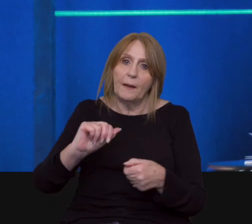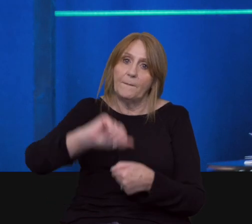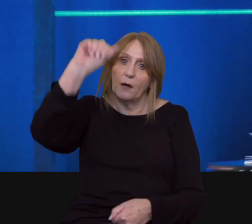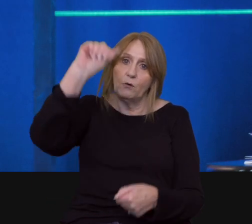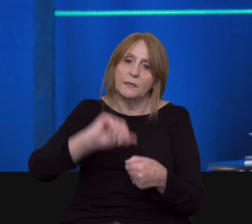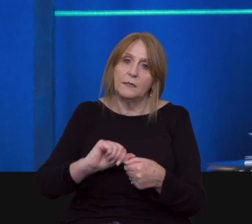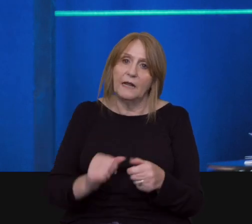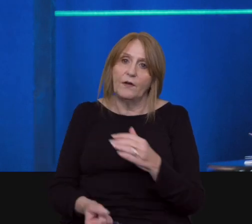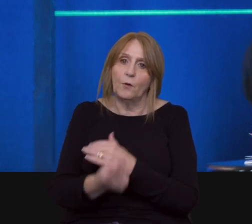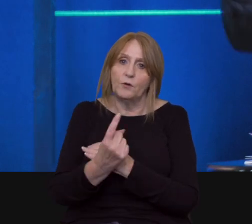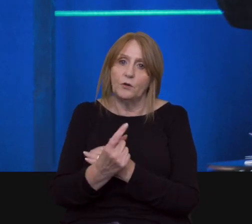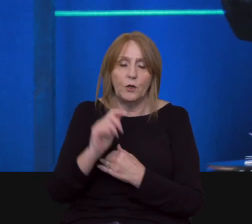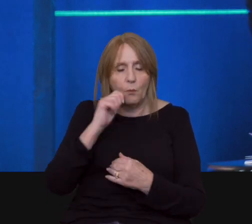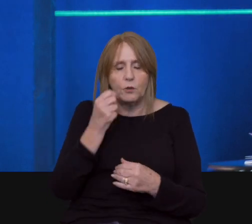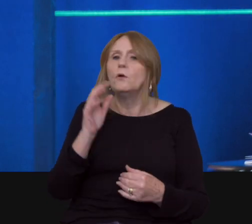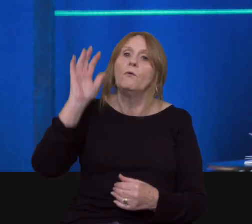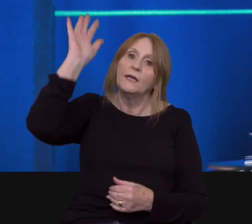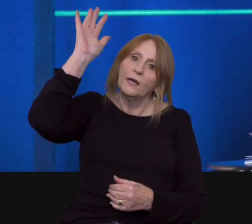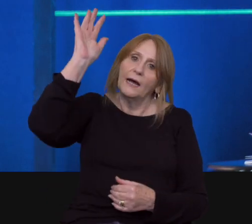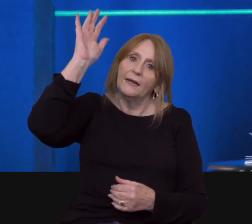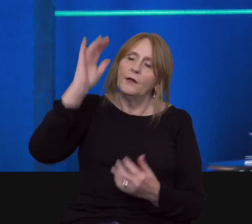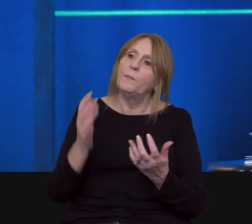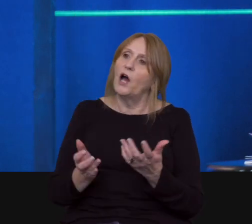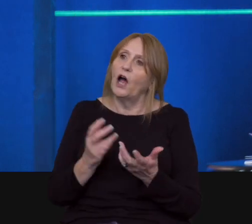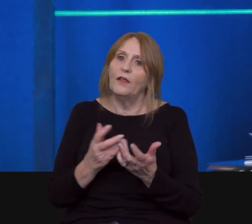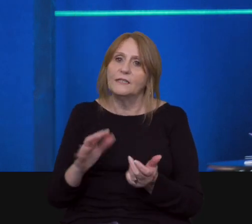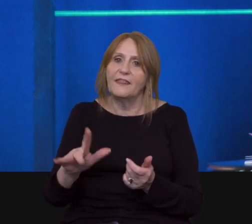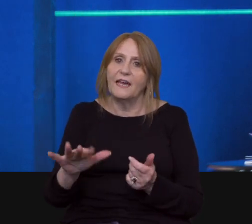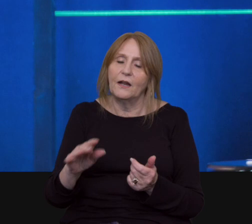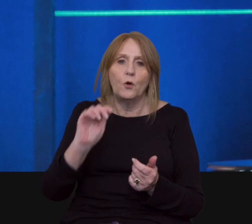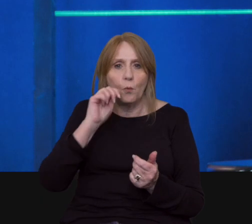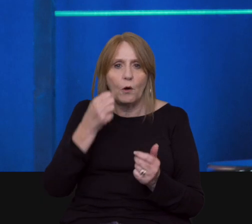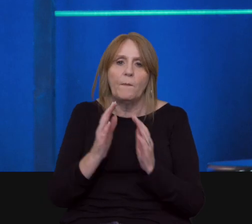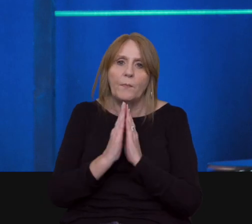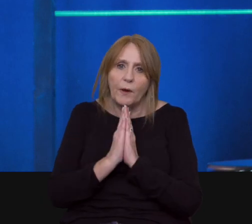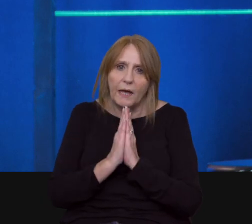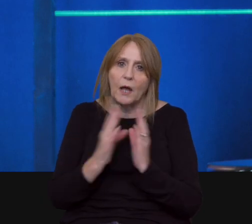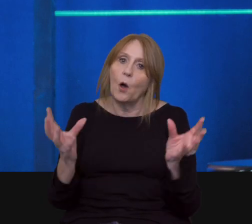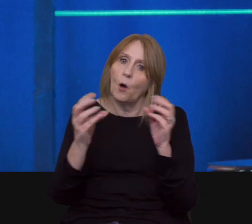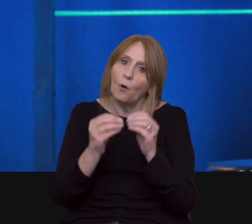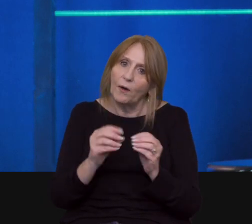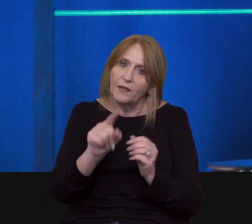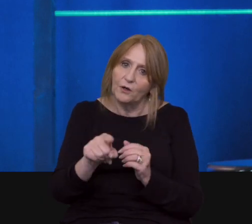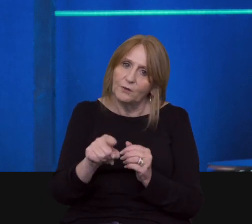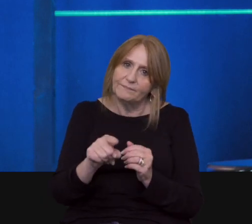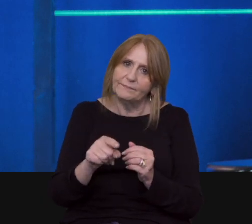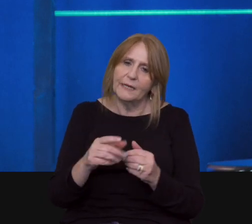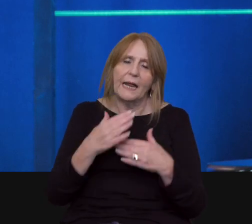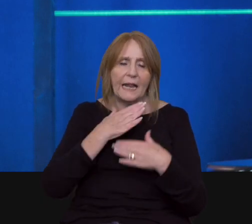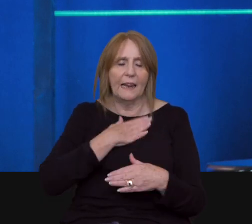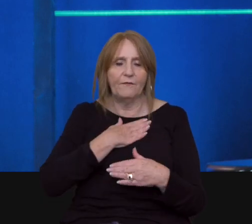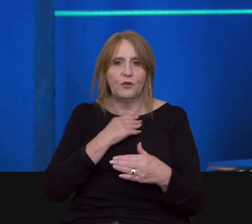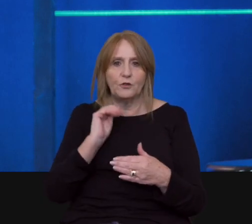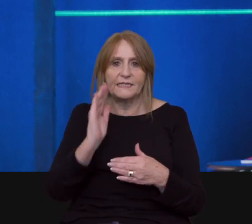opportunity, would you just raise your hand and there'll be others there who will be praying with you. And I'd love then to send you this little